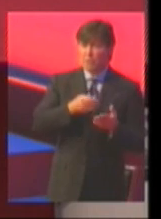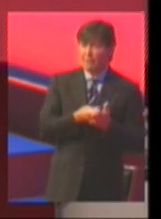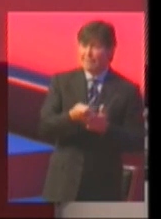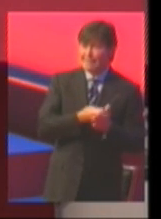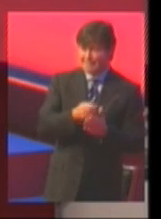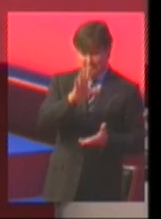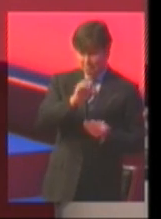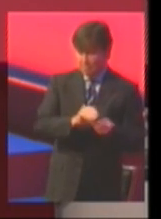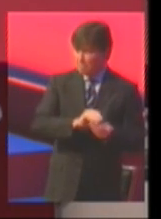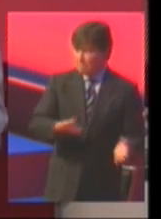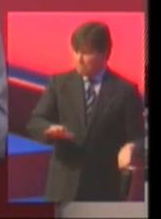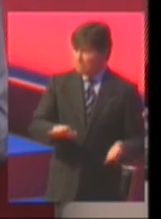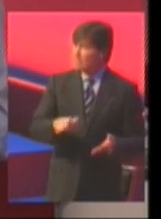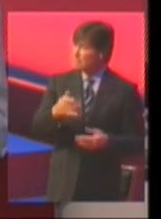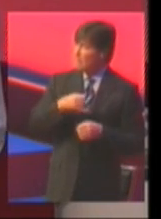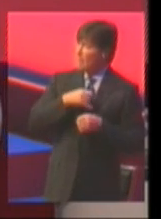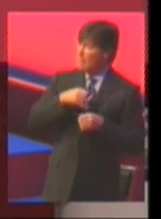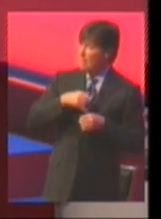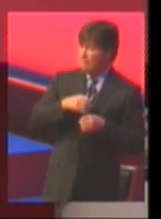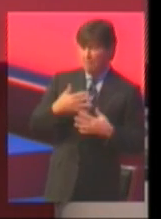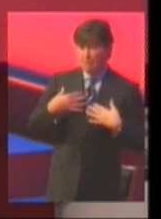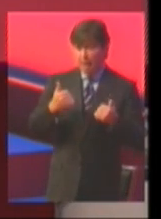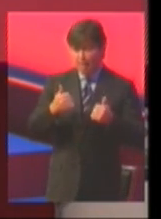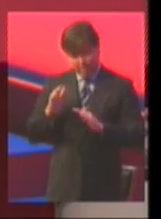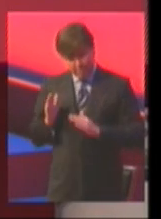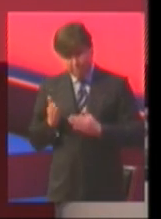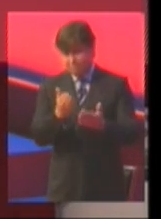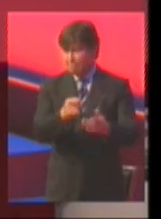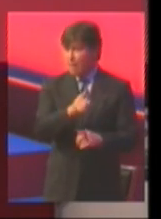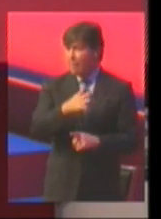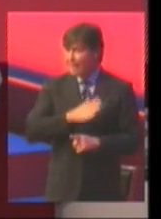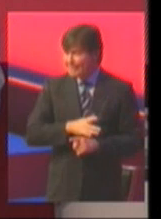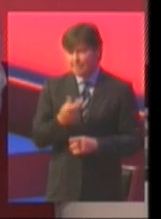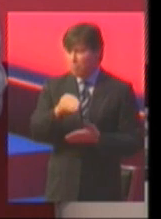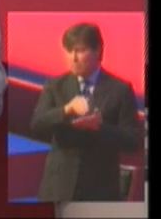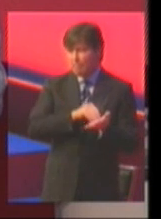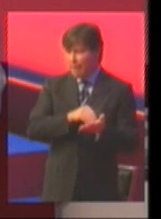health services not on the ability to pay, but on the basis of need.